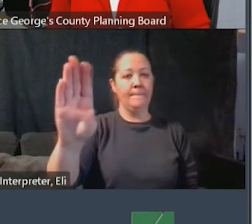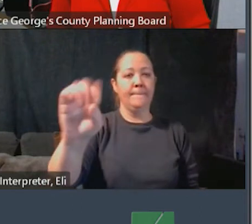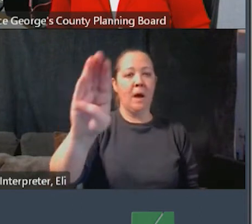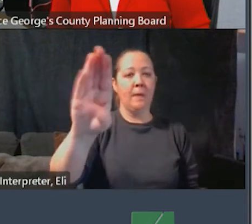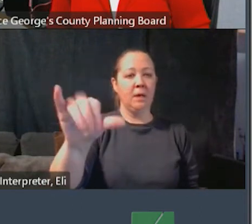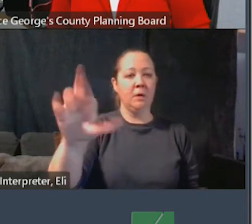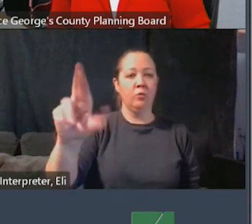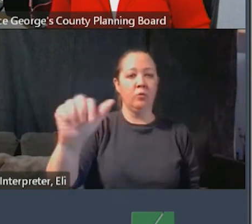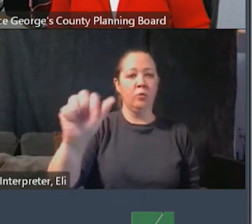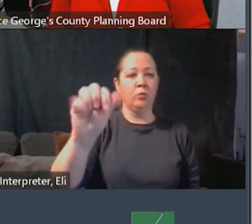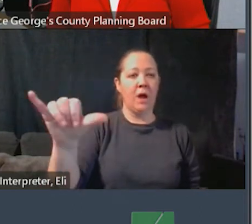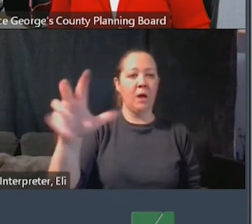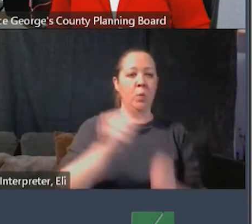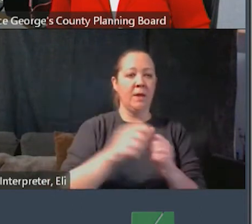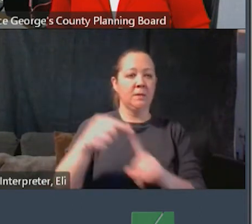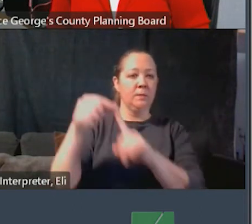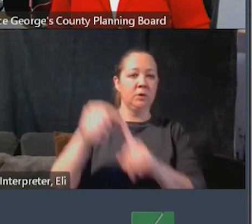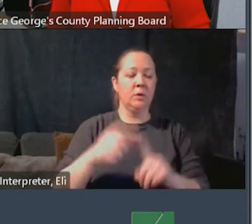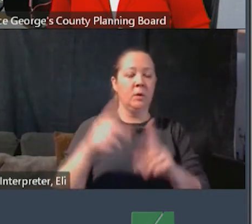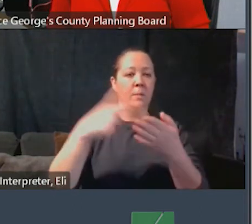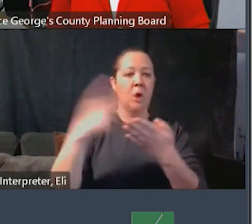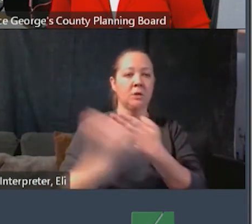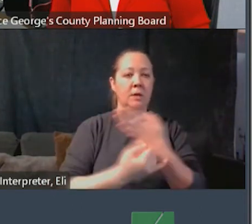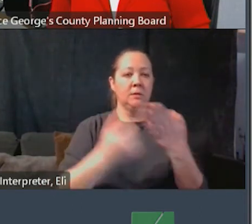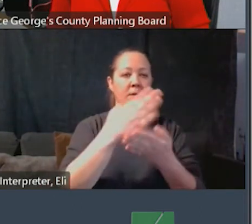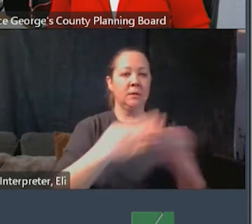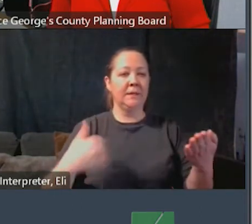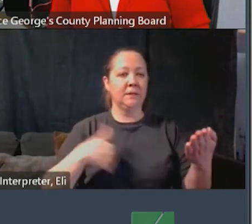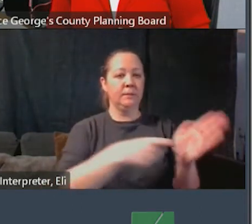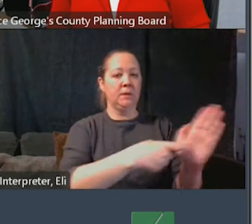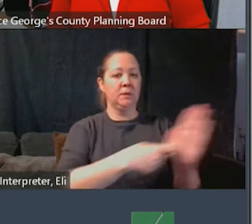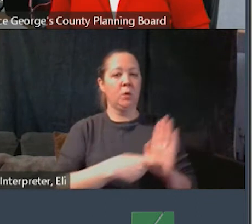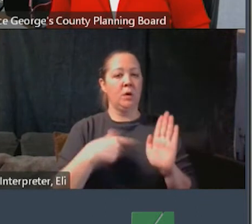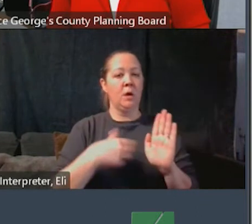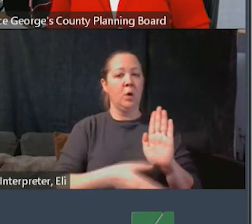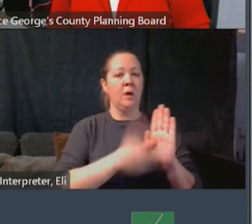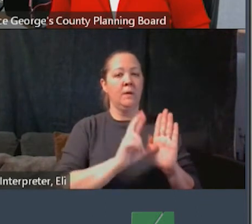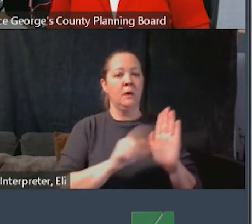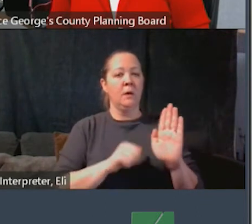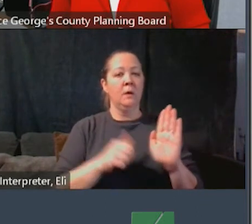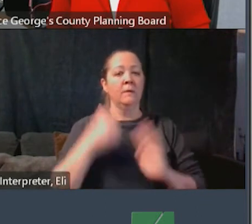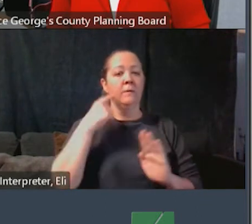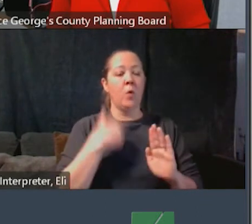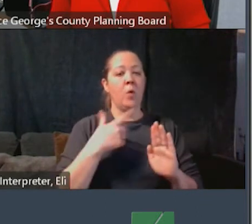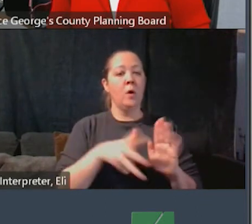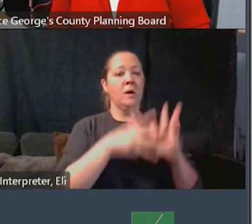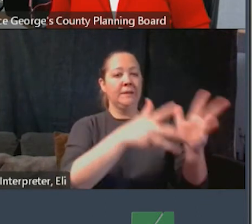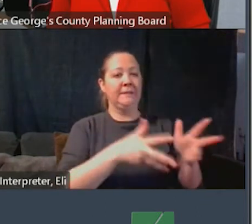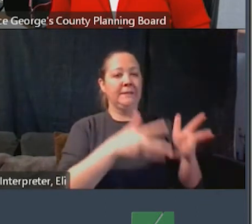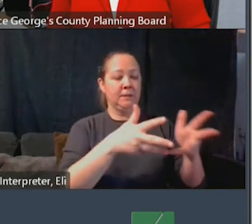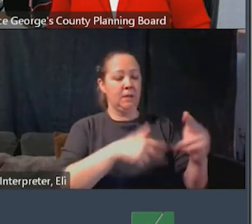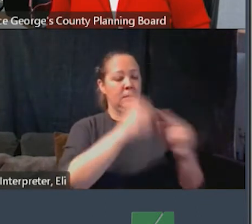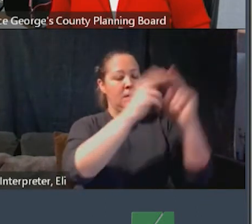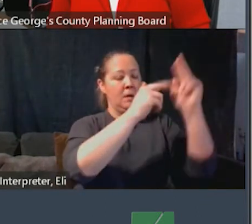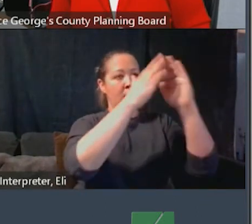Section. This item is a mandatory referral review for the proposed replacement of an existing transitional housing facility, which